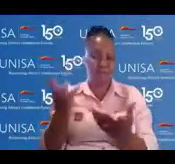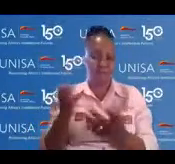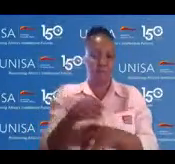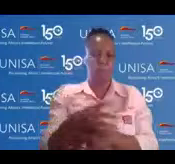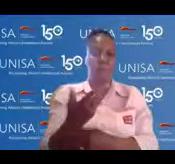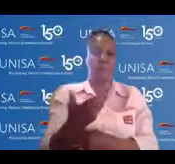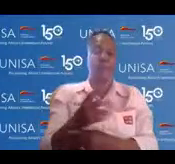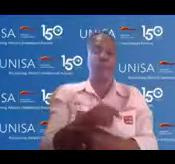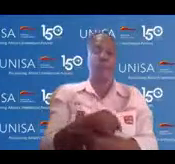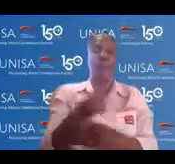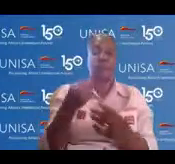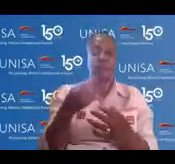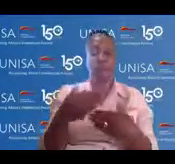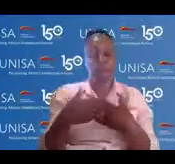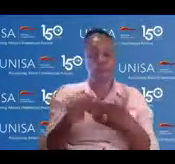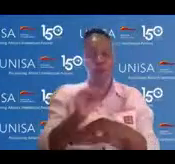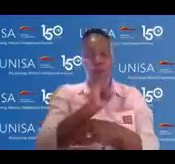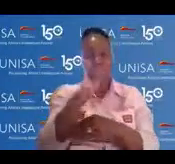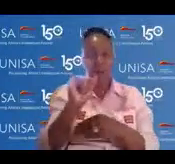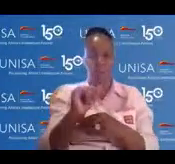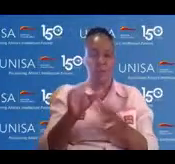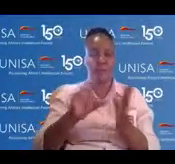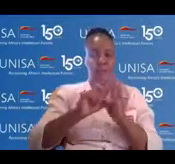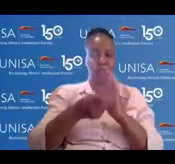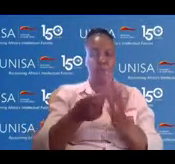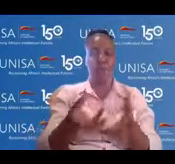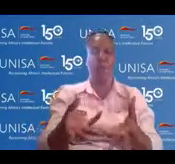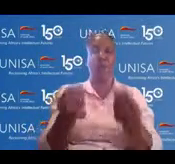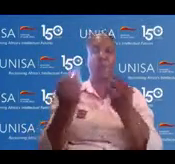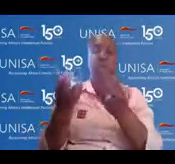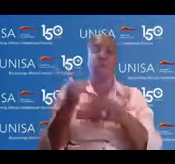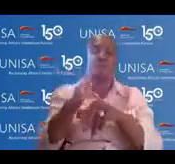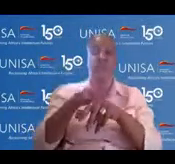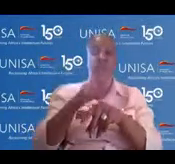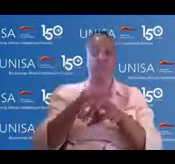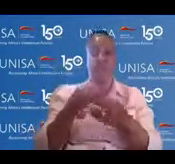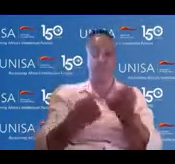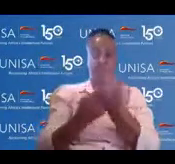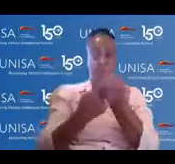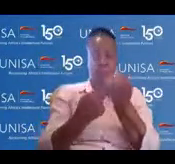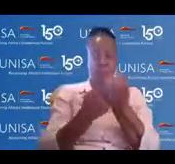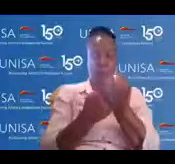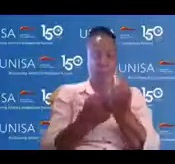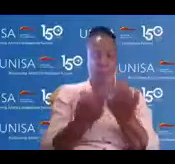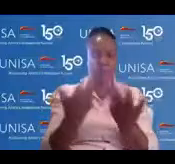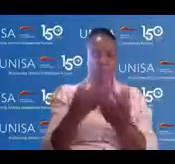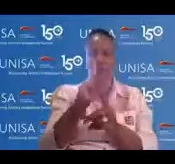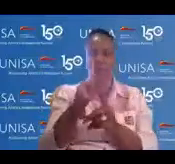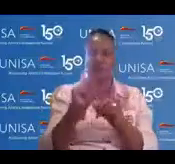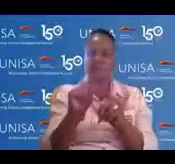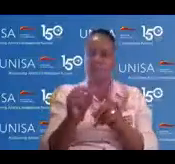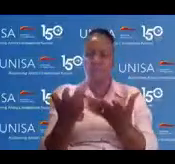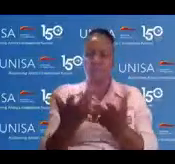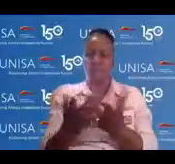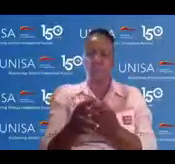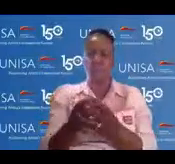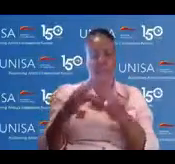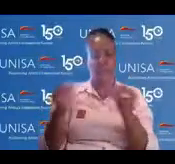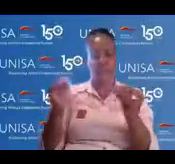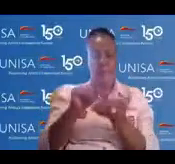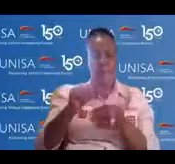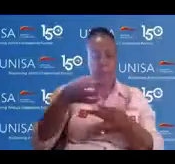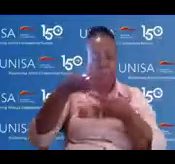disclose, we are able to receive the required support. The question is, did you complete the form for